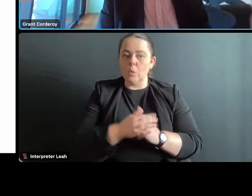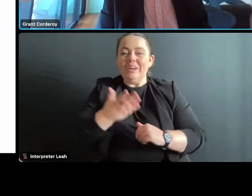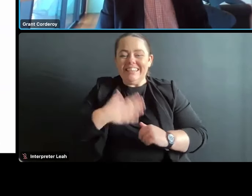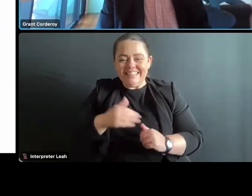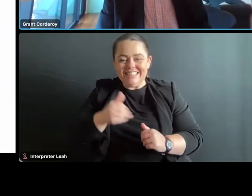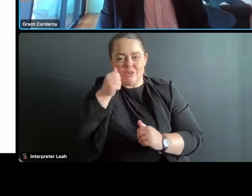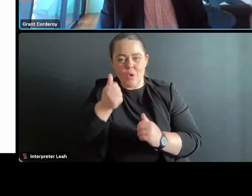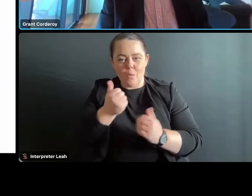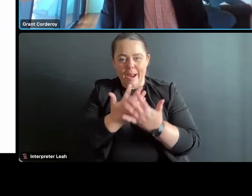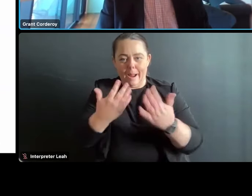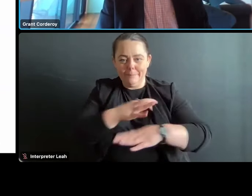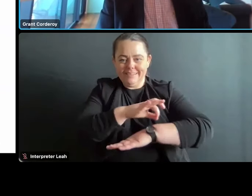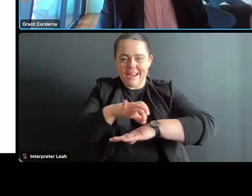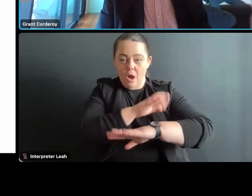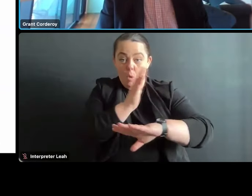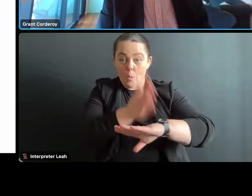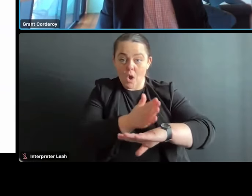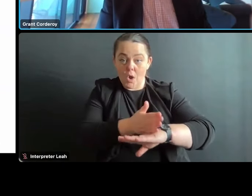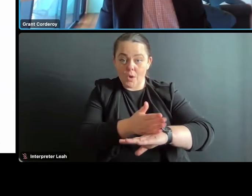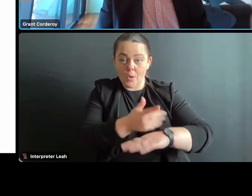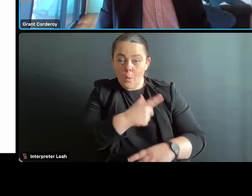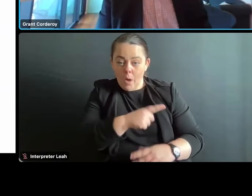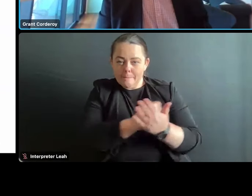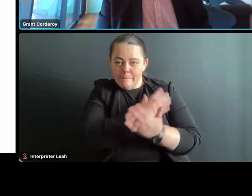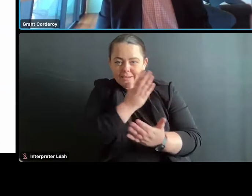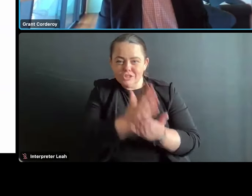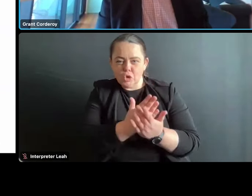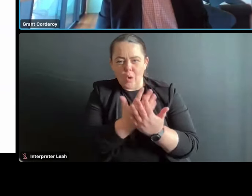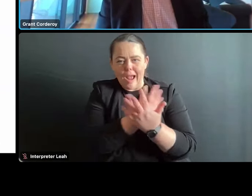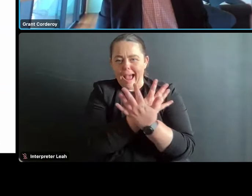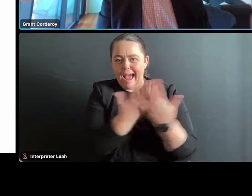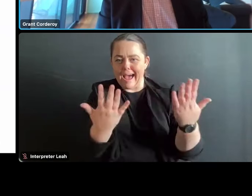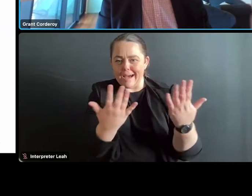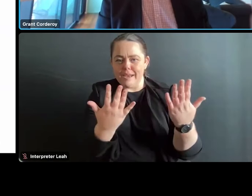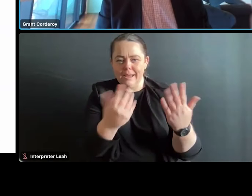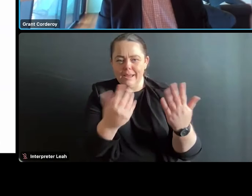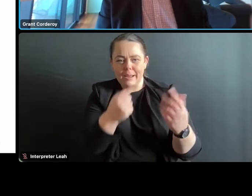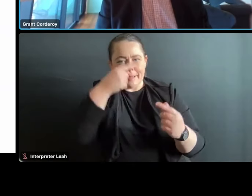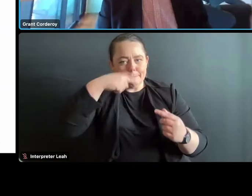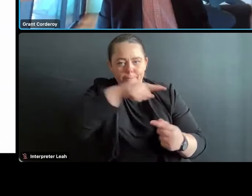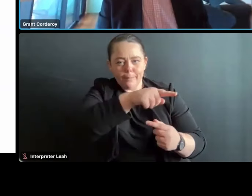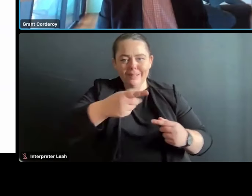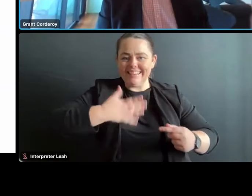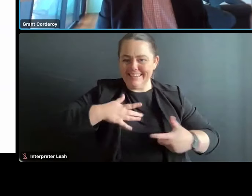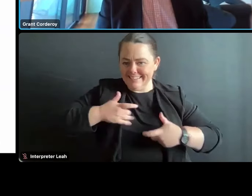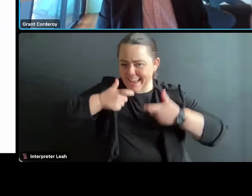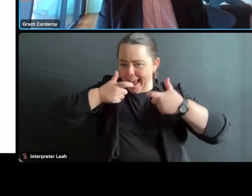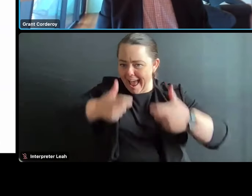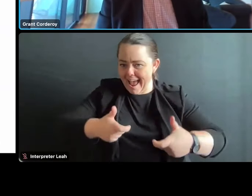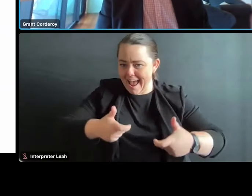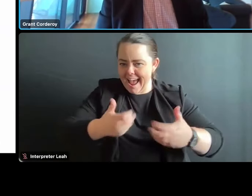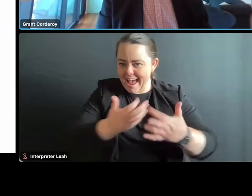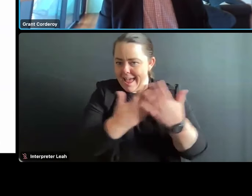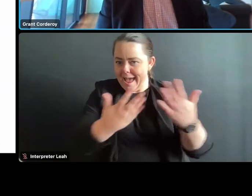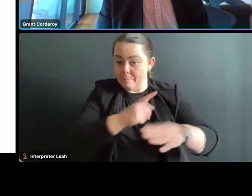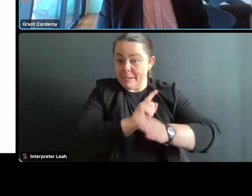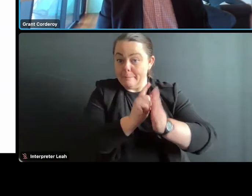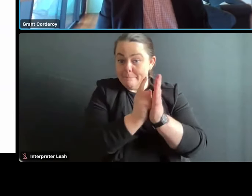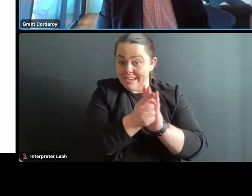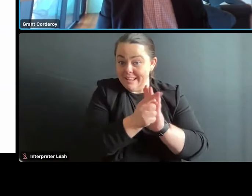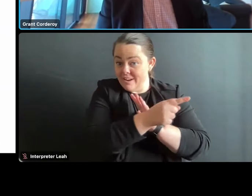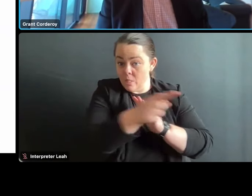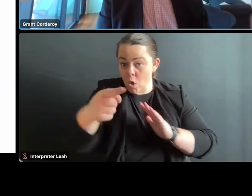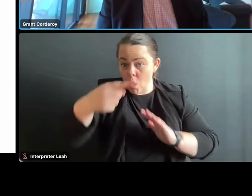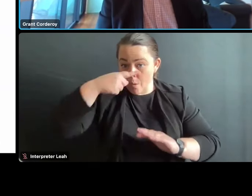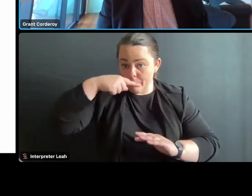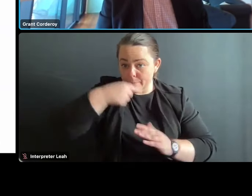our staffing hours and staffing minutes. Now, the shift is always going to be an interesting one. Why is the shift